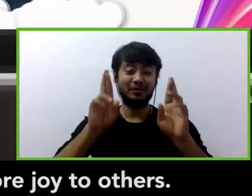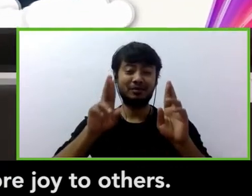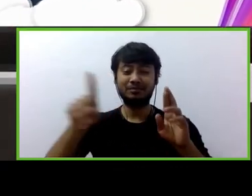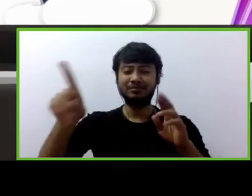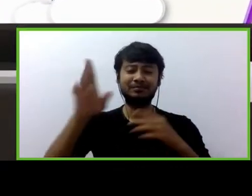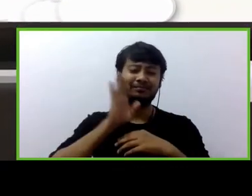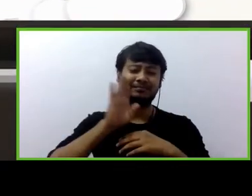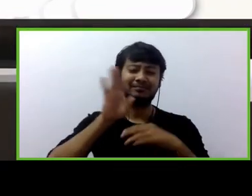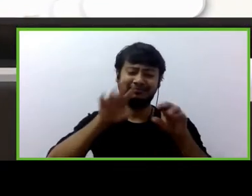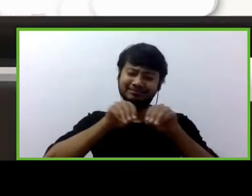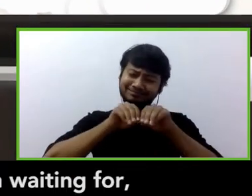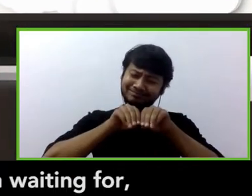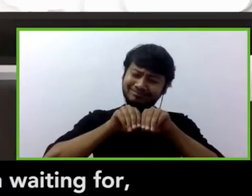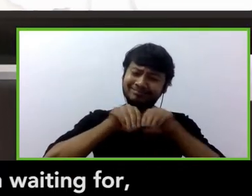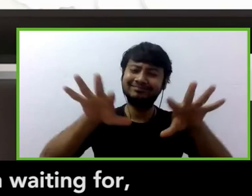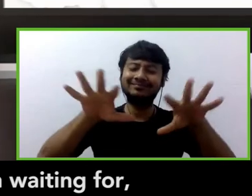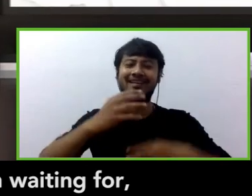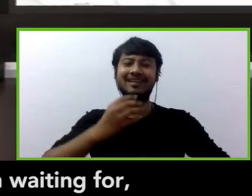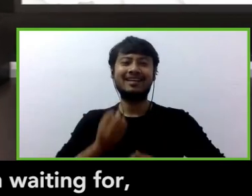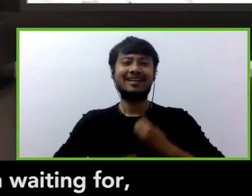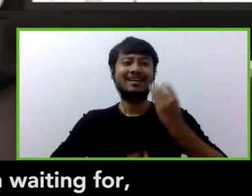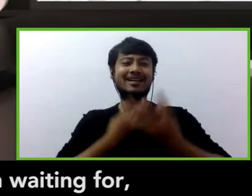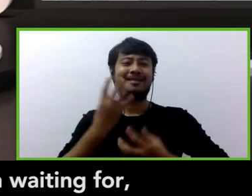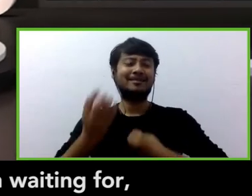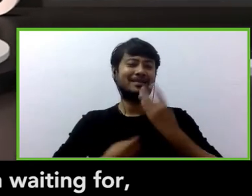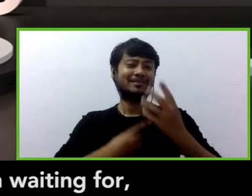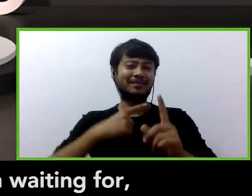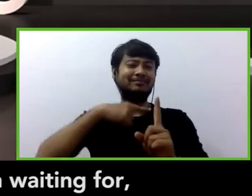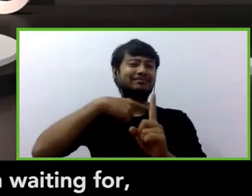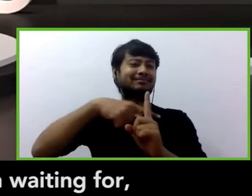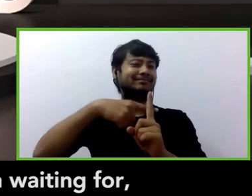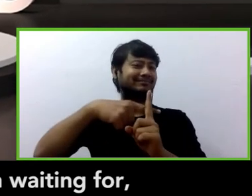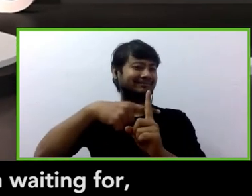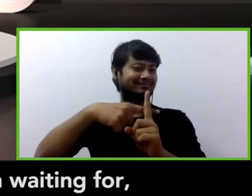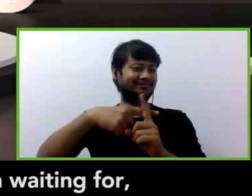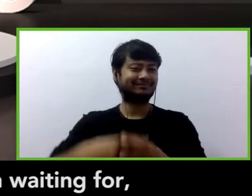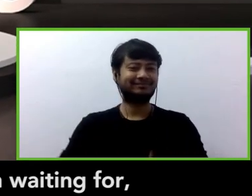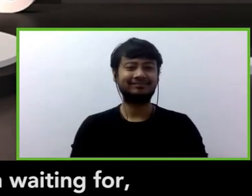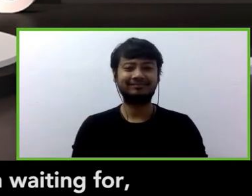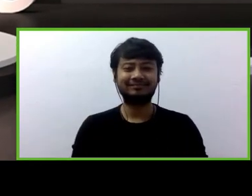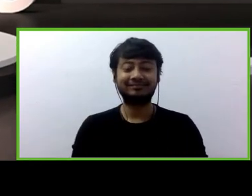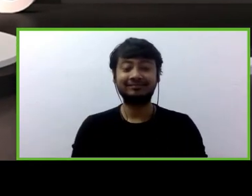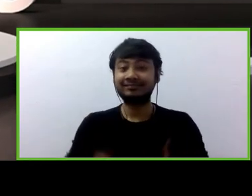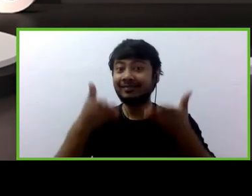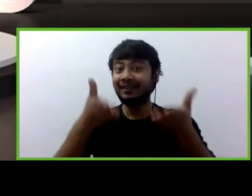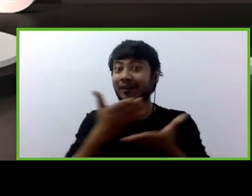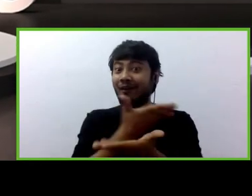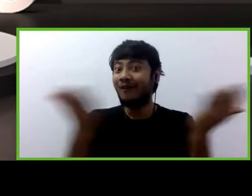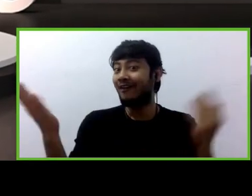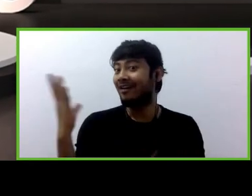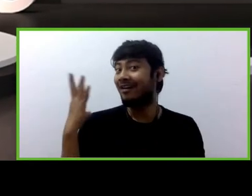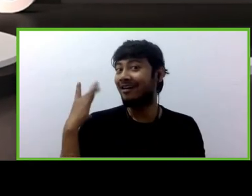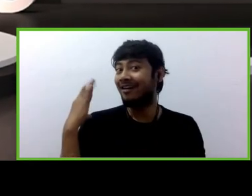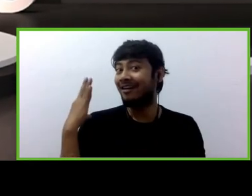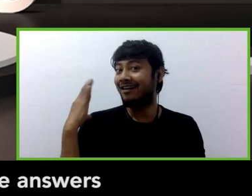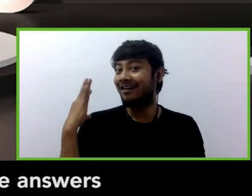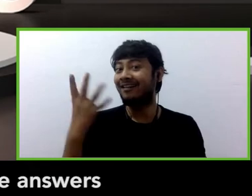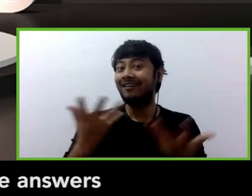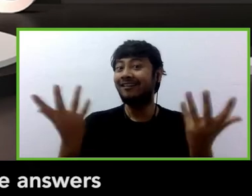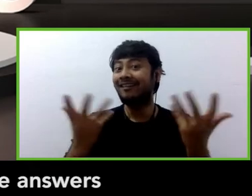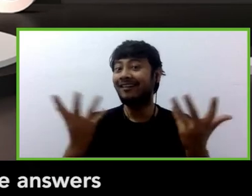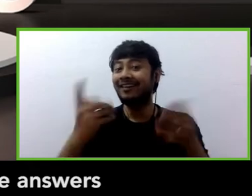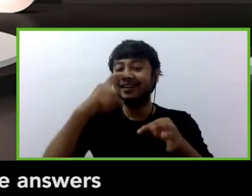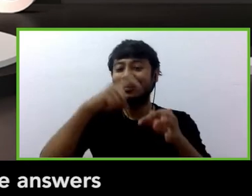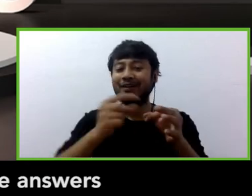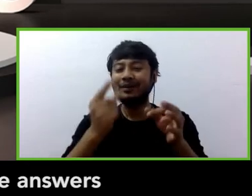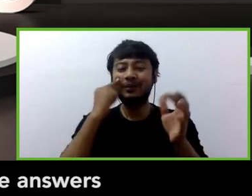others. Now, we have something which all of you have been waiting for, the winners for the quiz. For